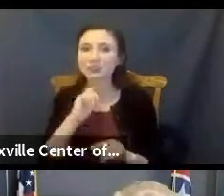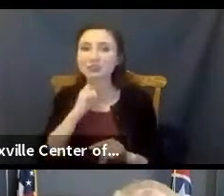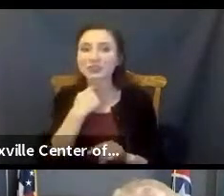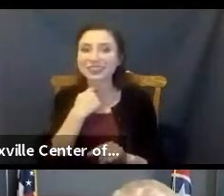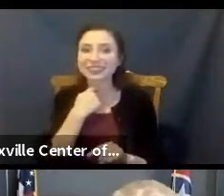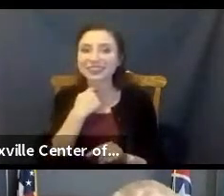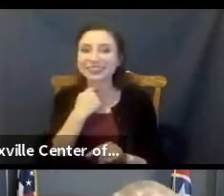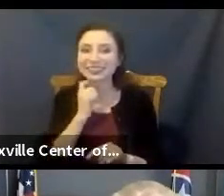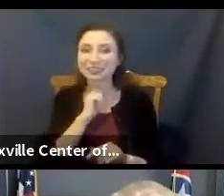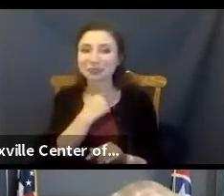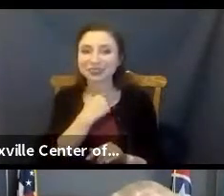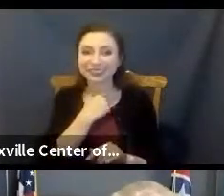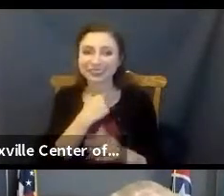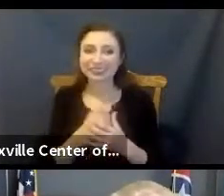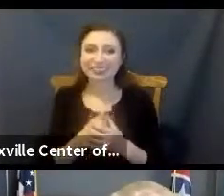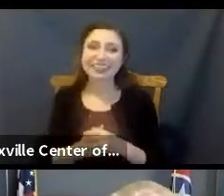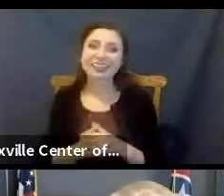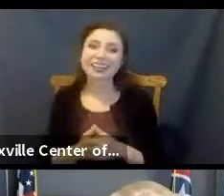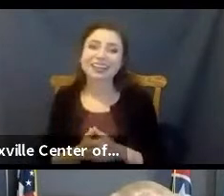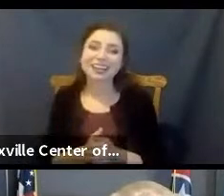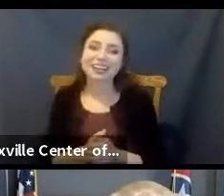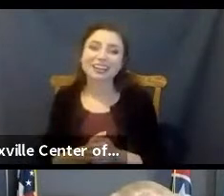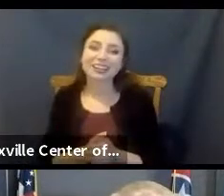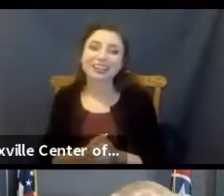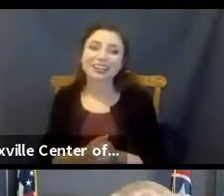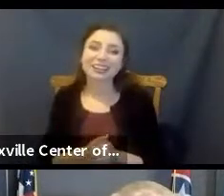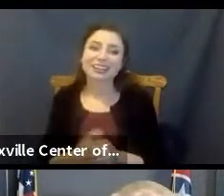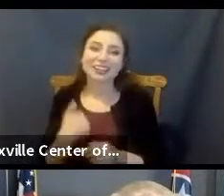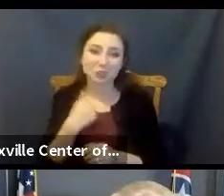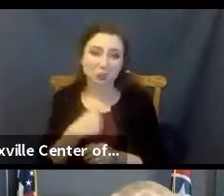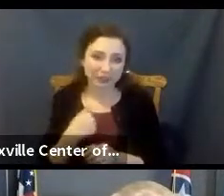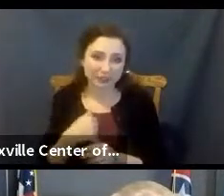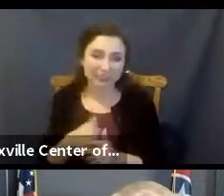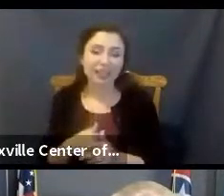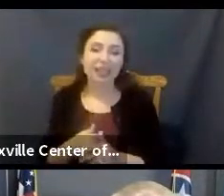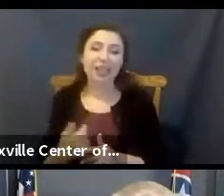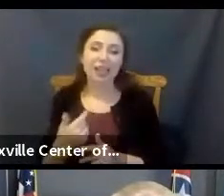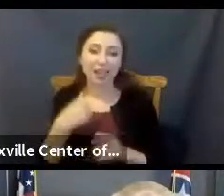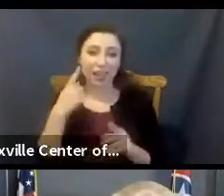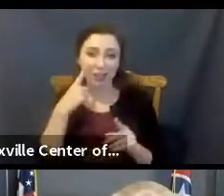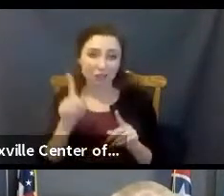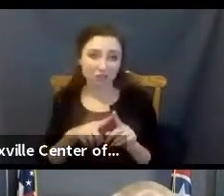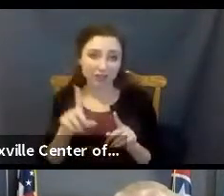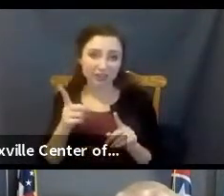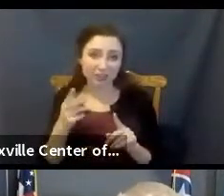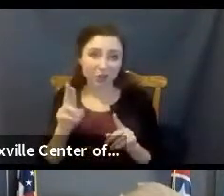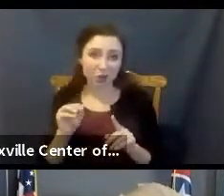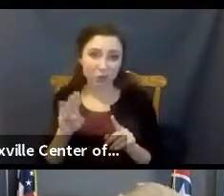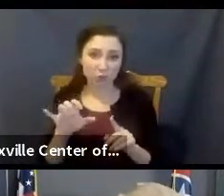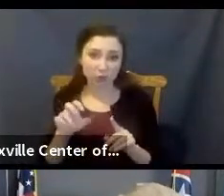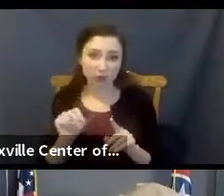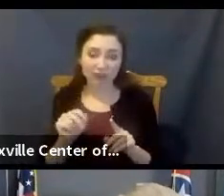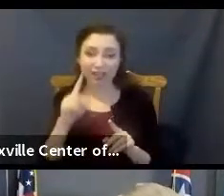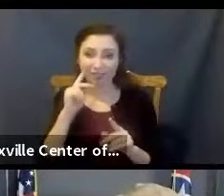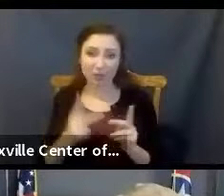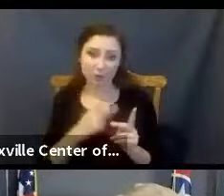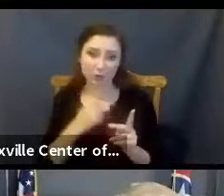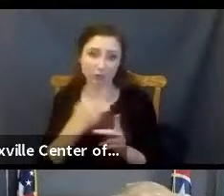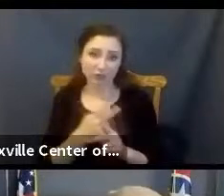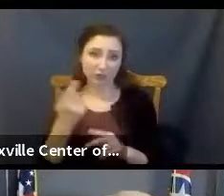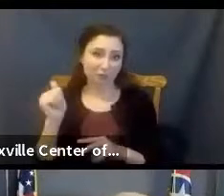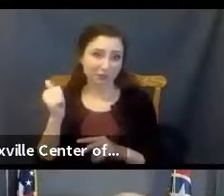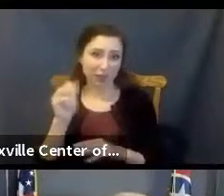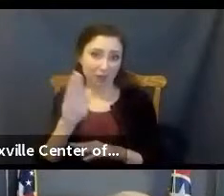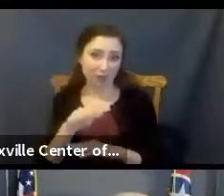Muted. Now you're muted. Yep. All right. I agree with Dr. O'Brien that we should stay with 10